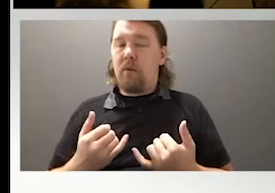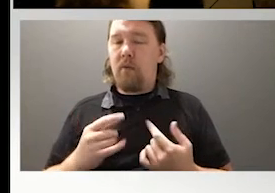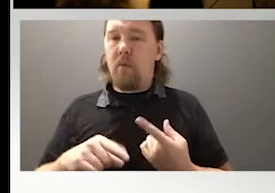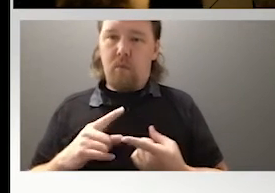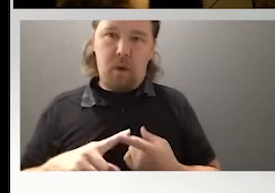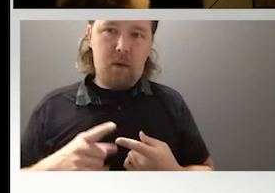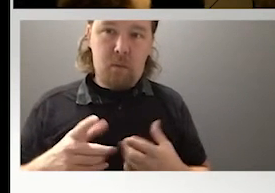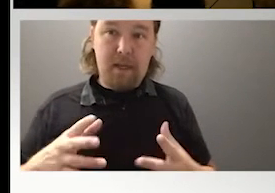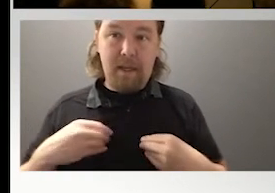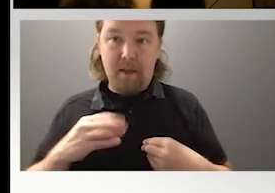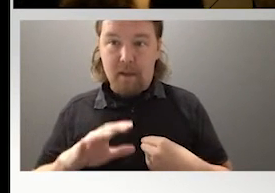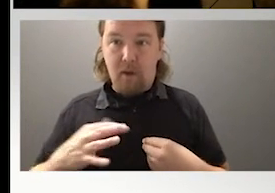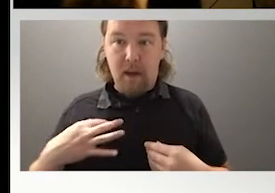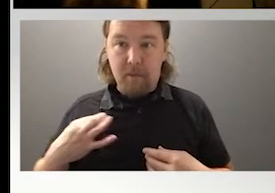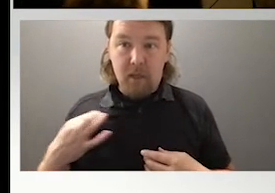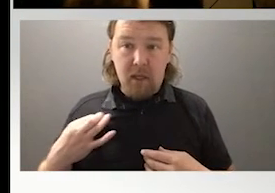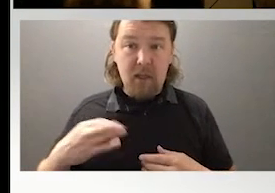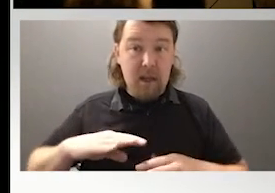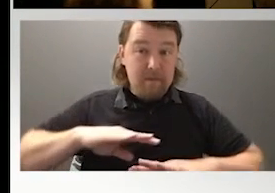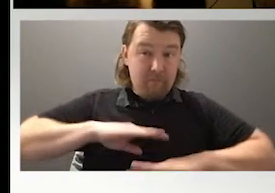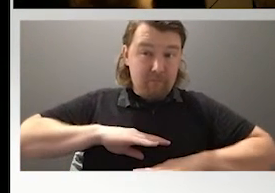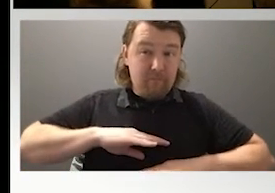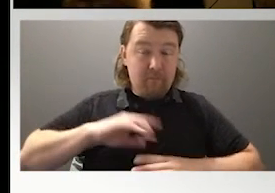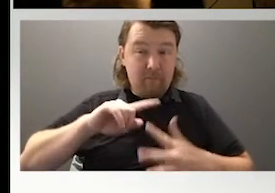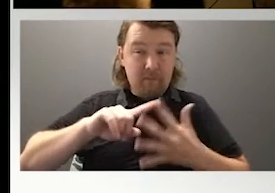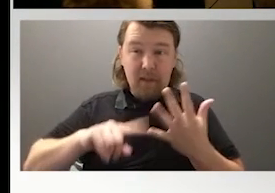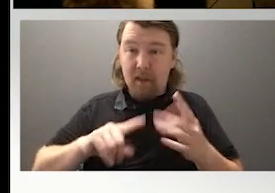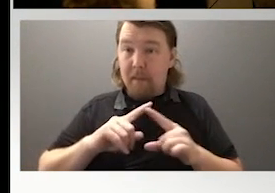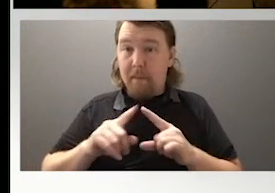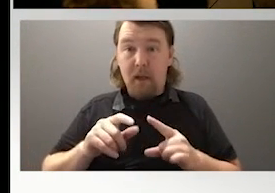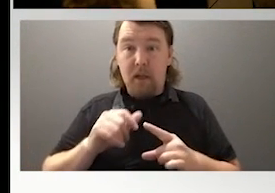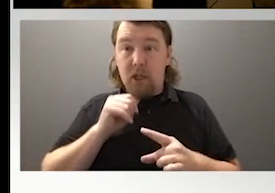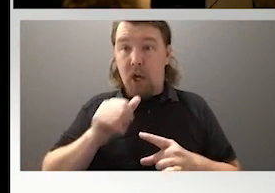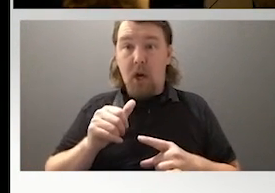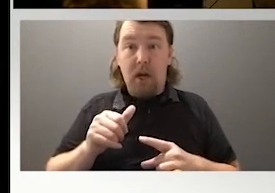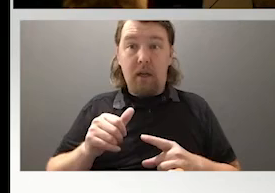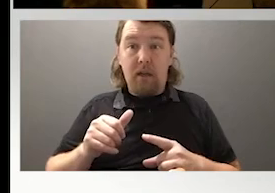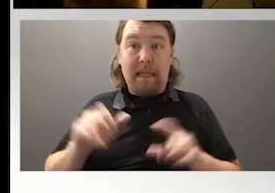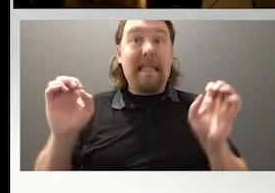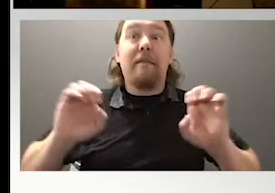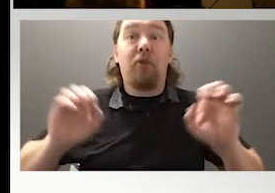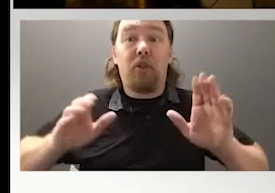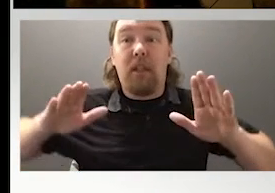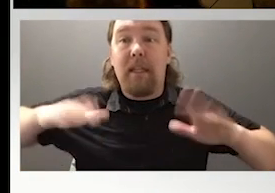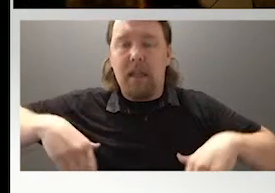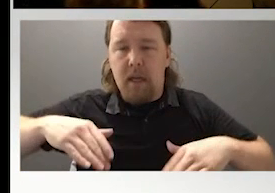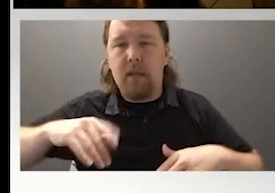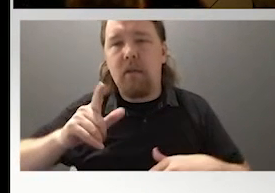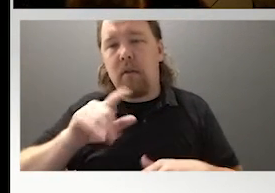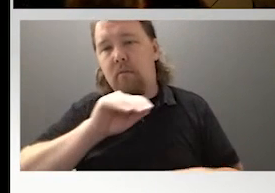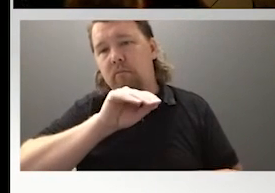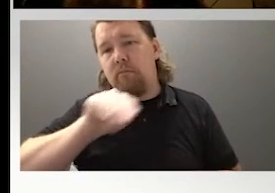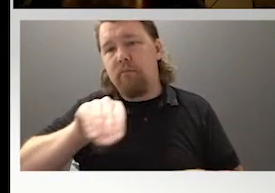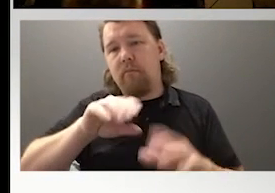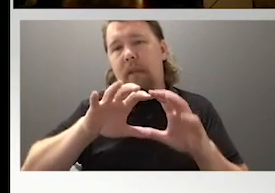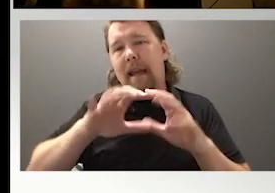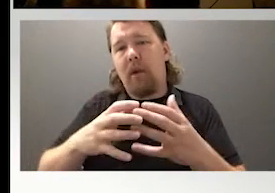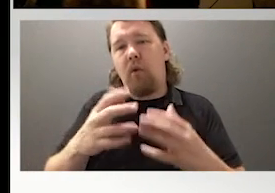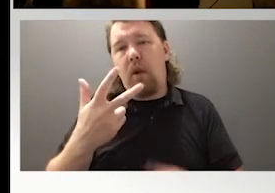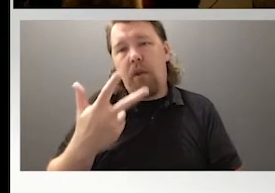received, meet this criteria, but don't quite rise to the crisis level. They're placed on category 3, which